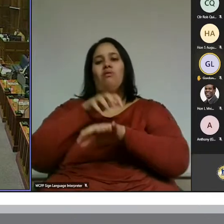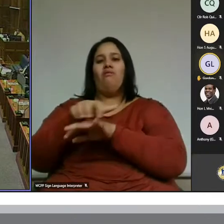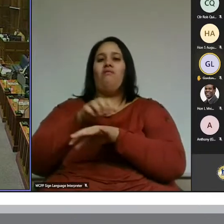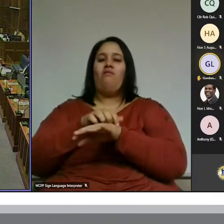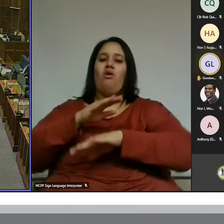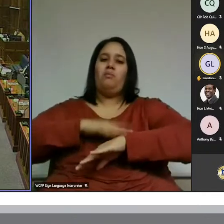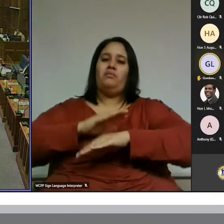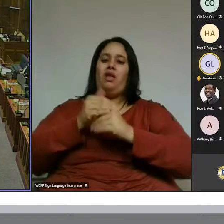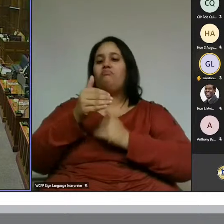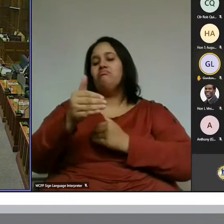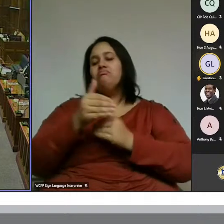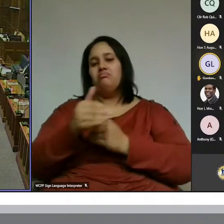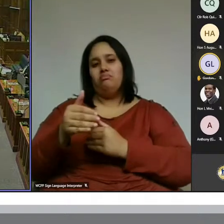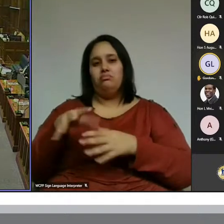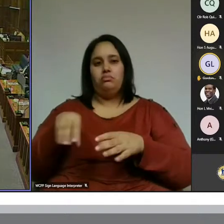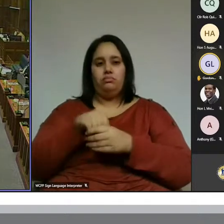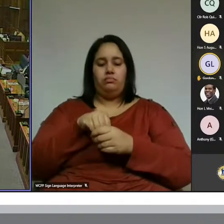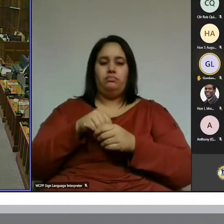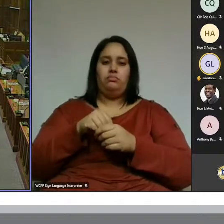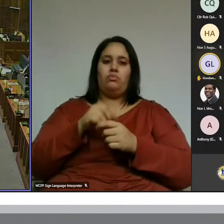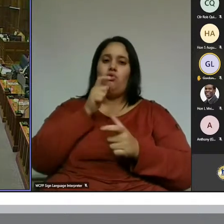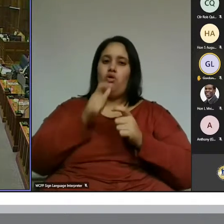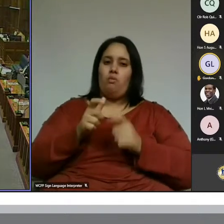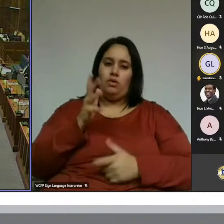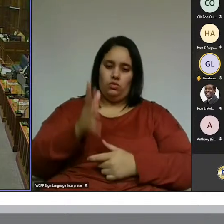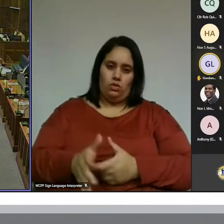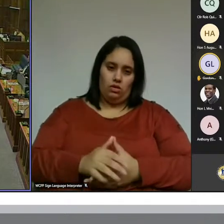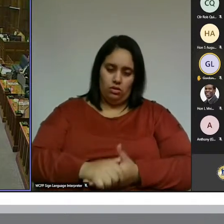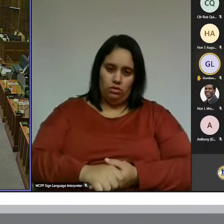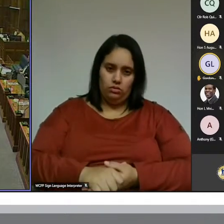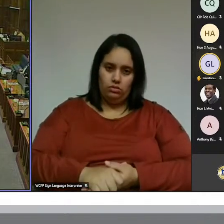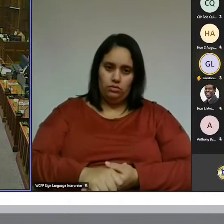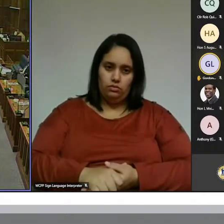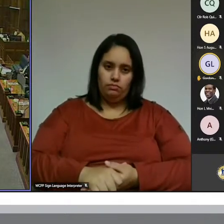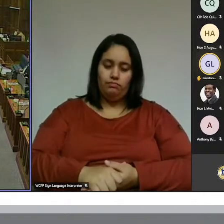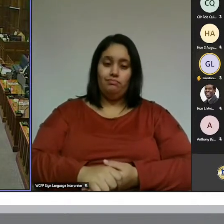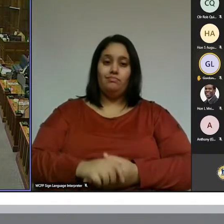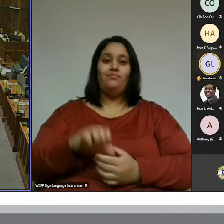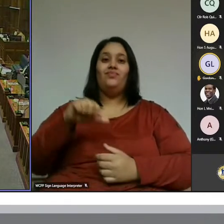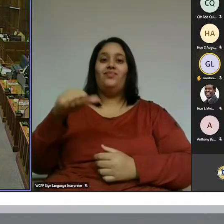agriculture. Regarding the overhead signage,